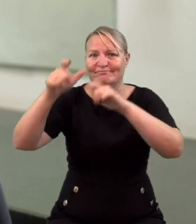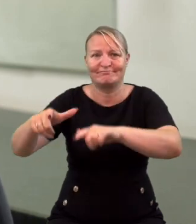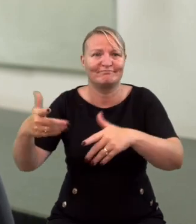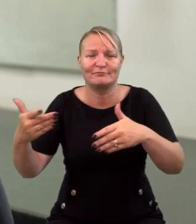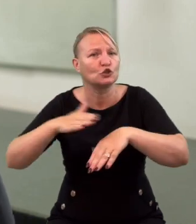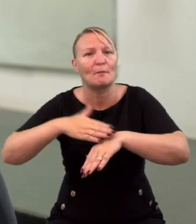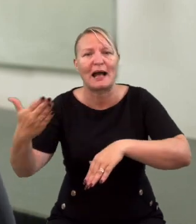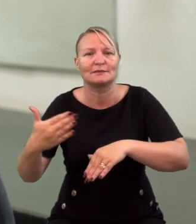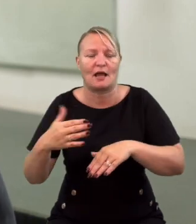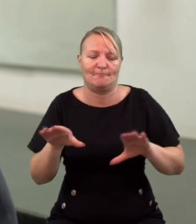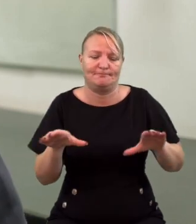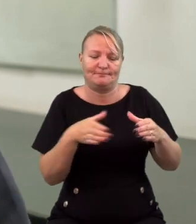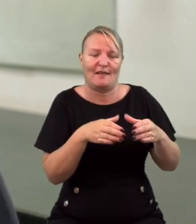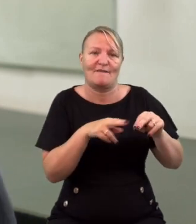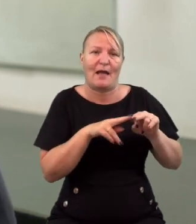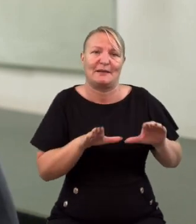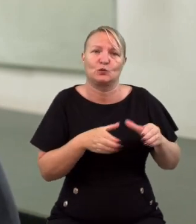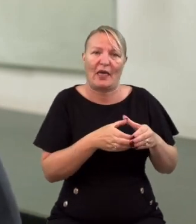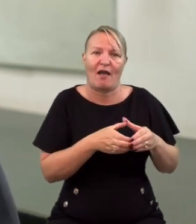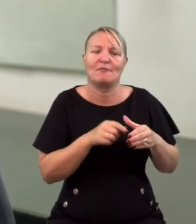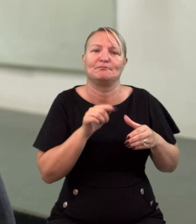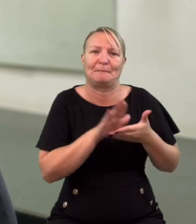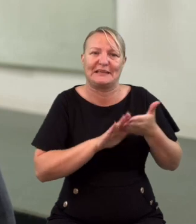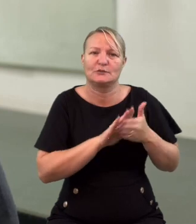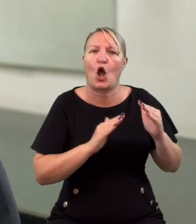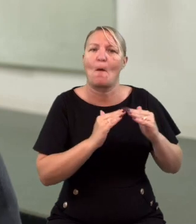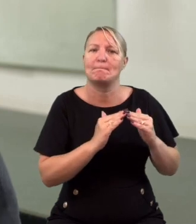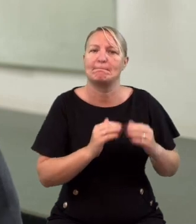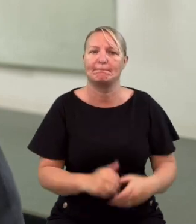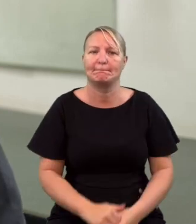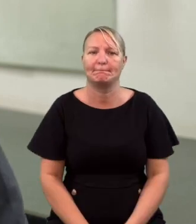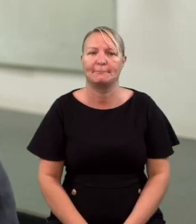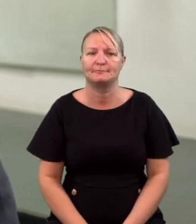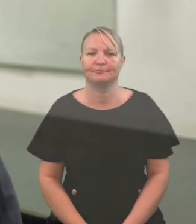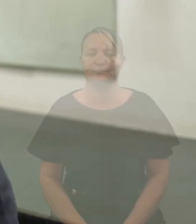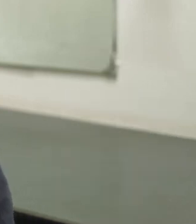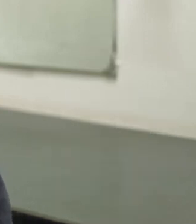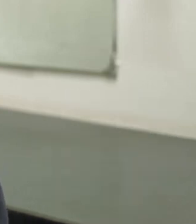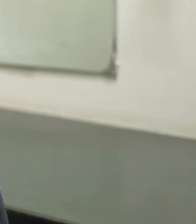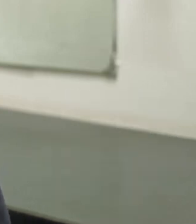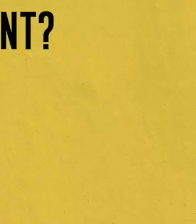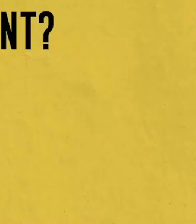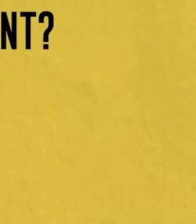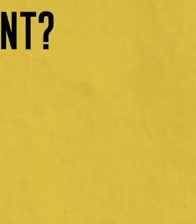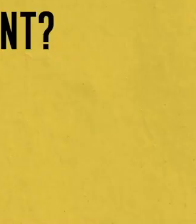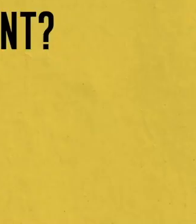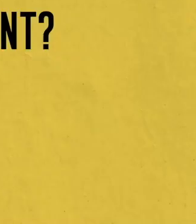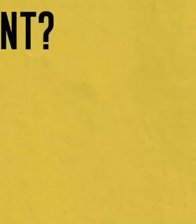think the one thing that sticks together is family, and I think family to them is home.